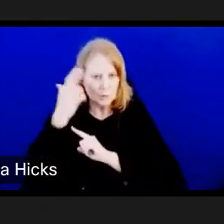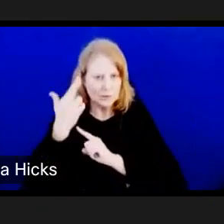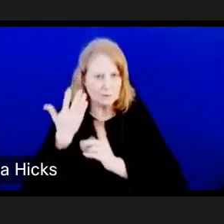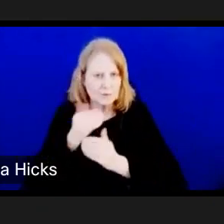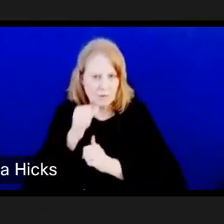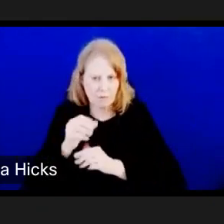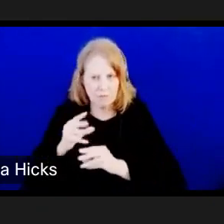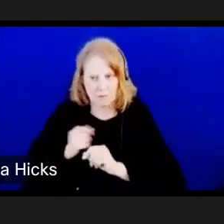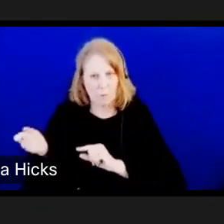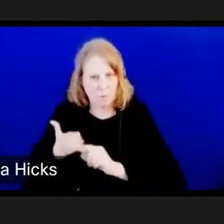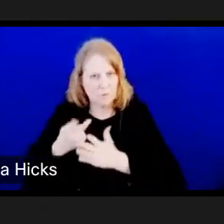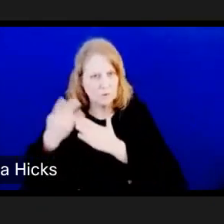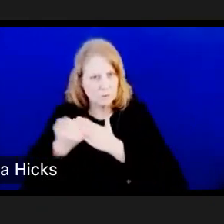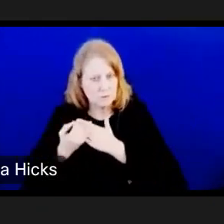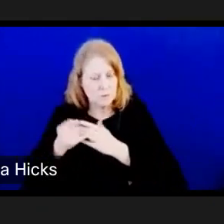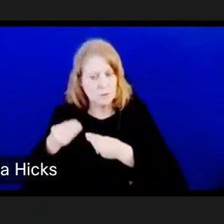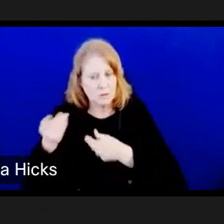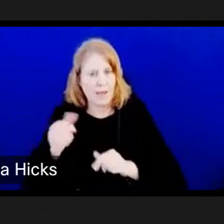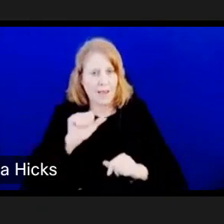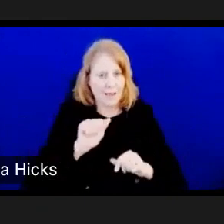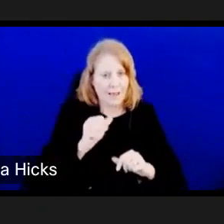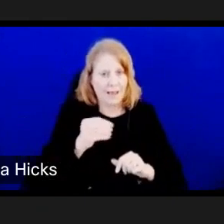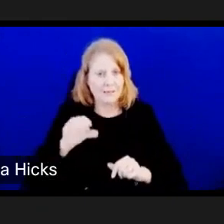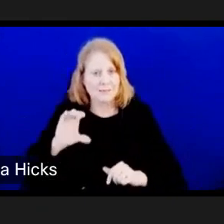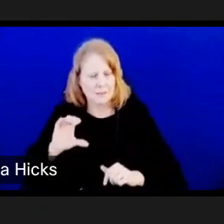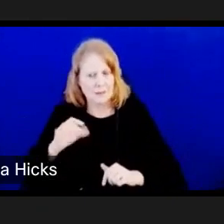every ANC great weight, and every input that we